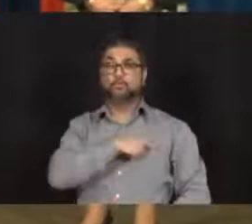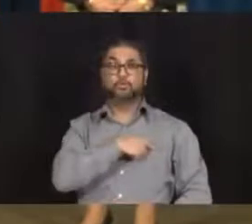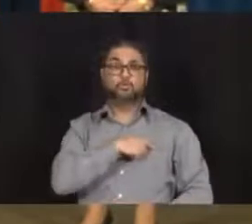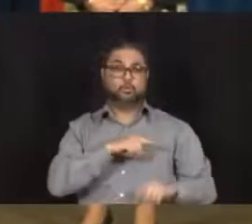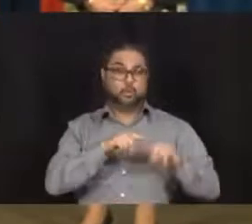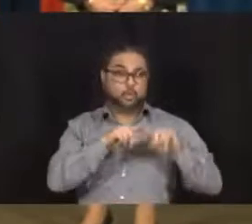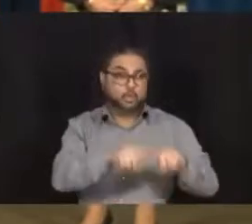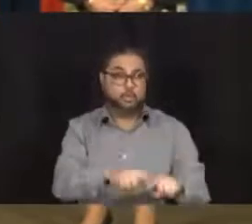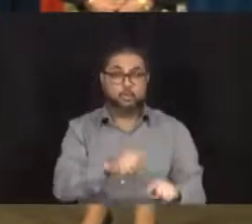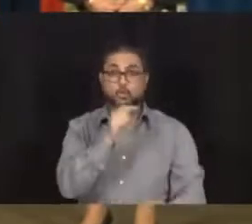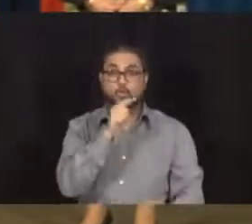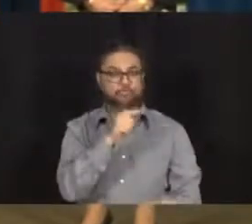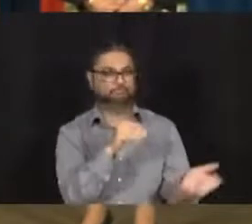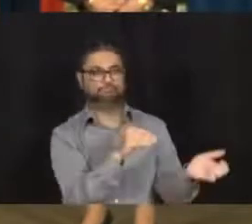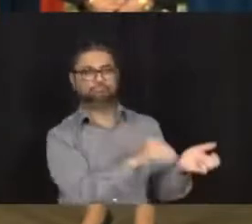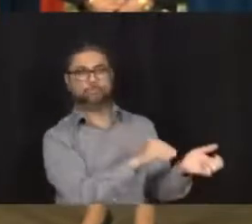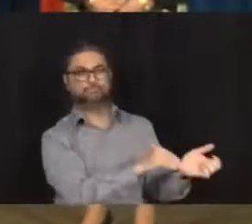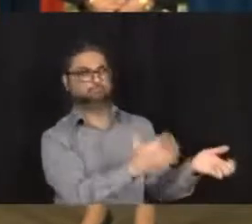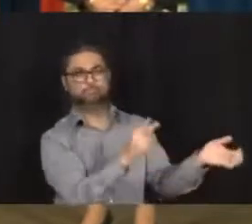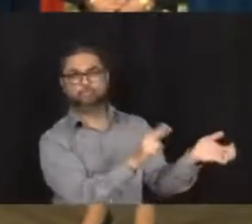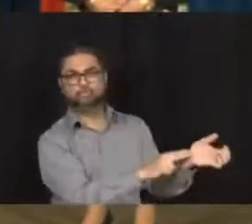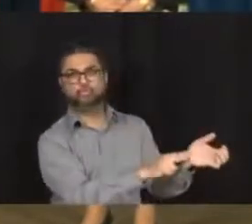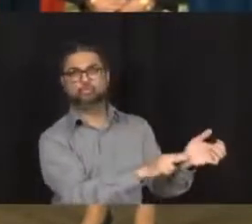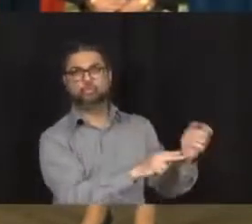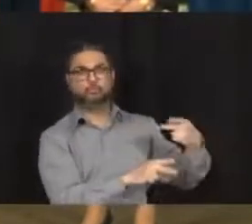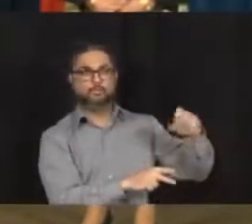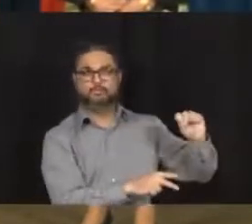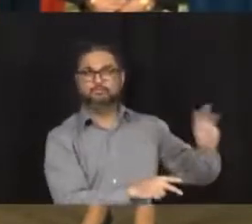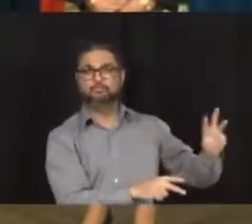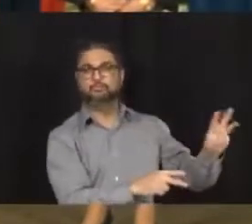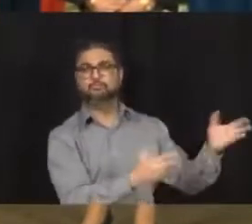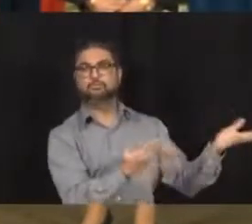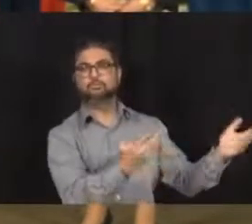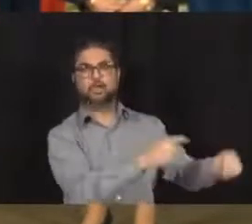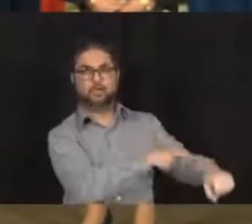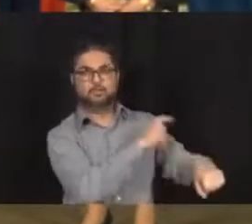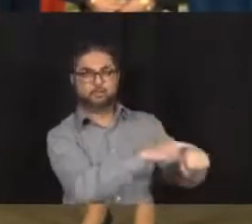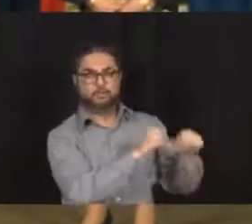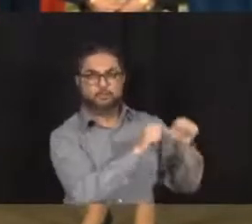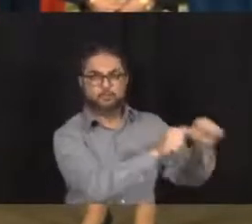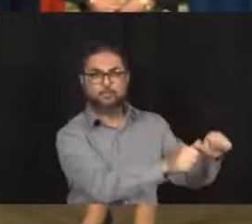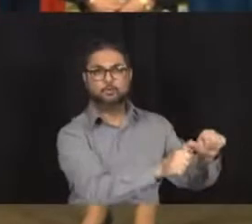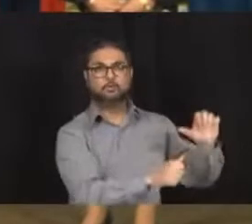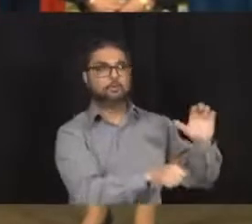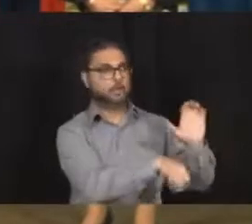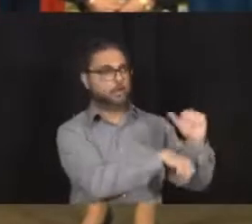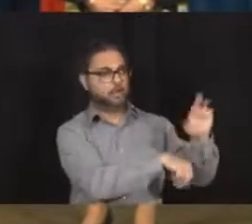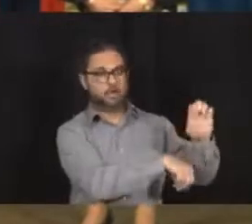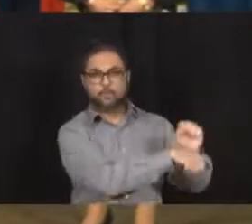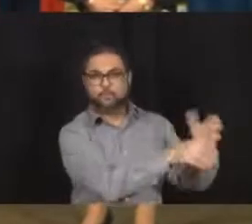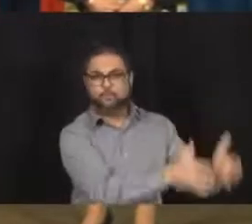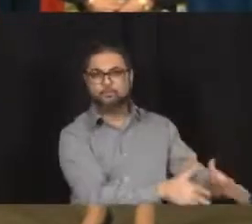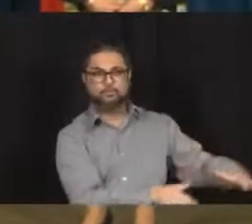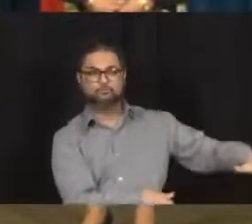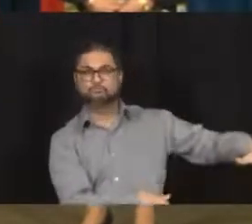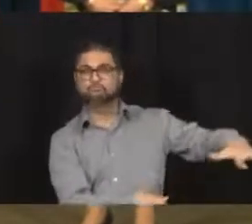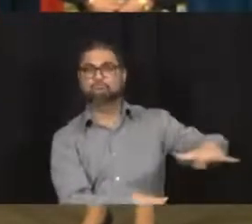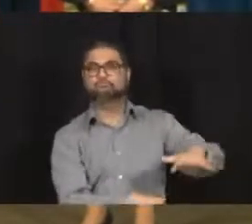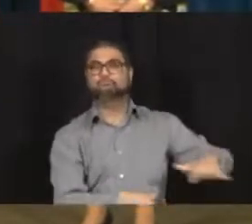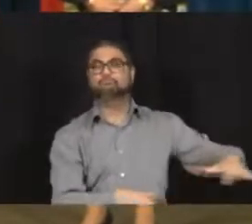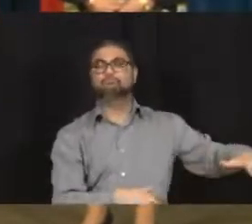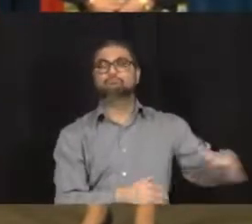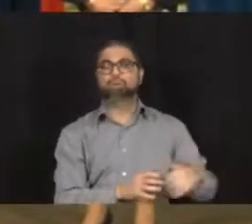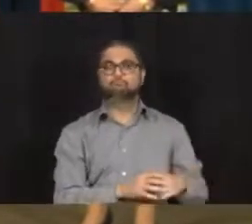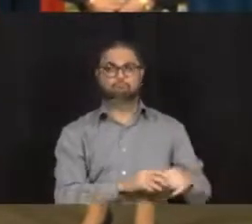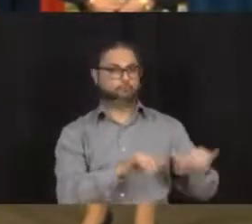nurses, PSWs, healthcare workers, long-term care workers, seniors, to not leave their post. And